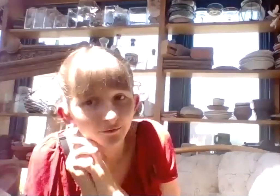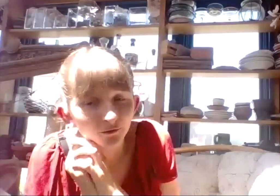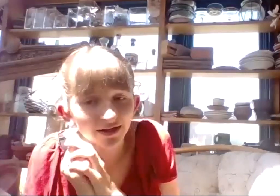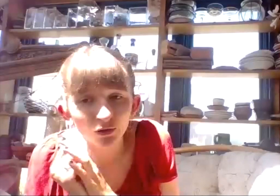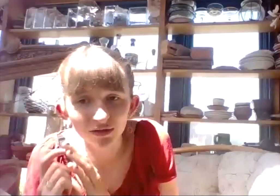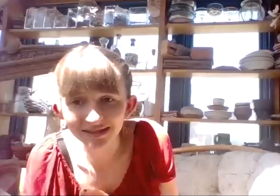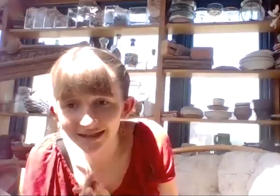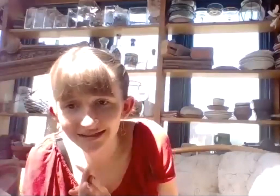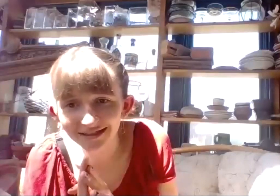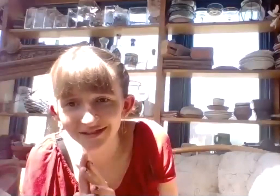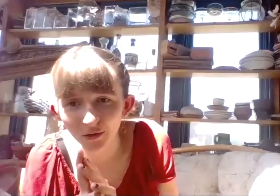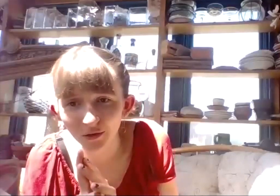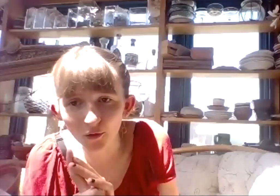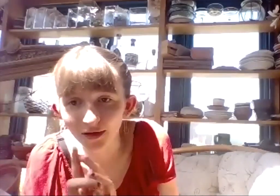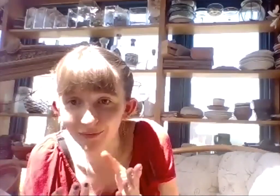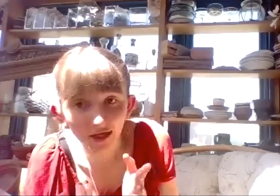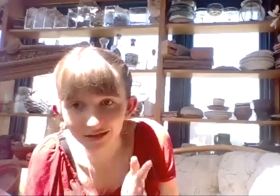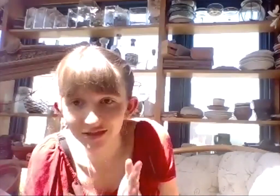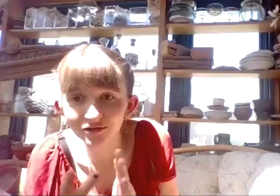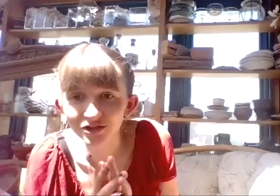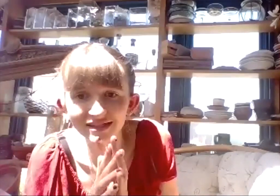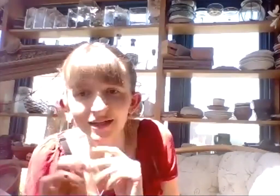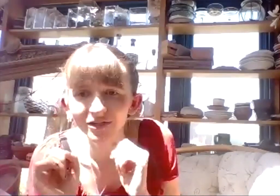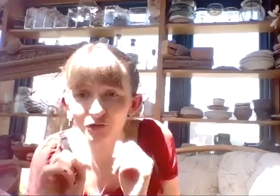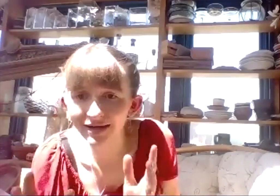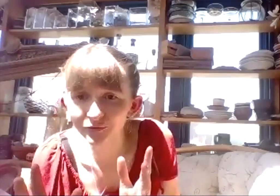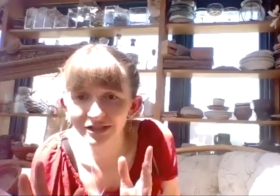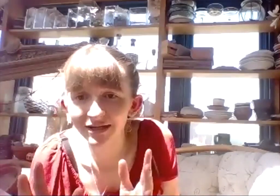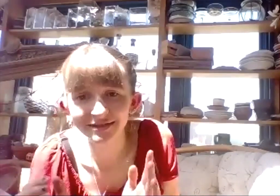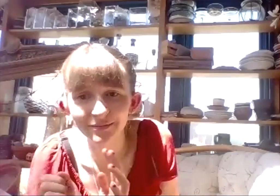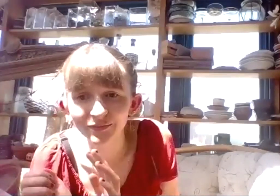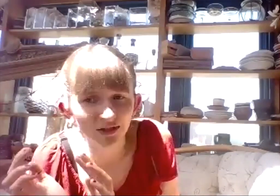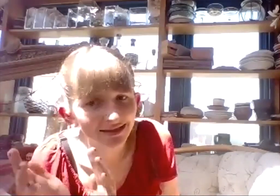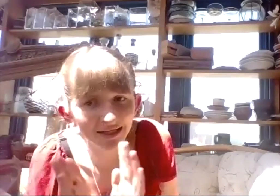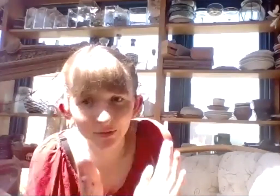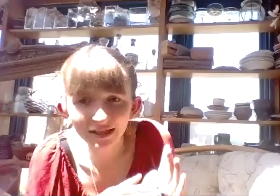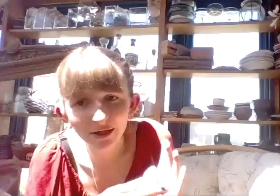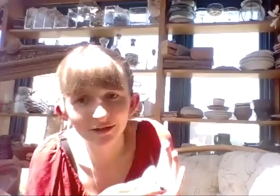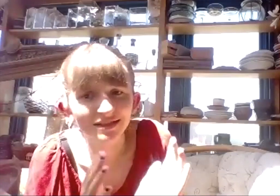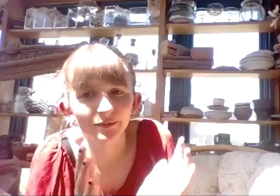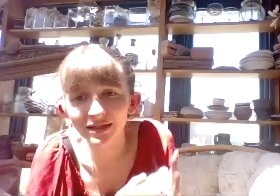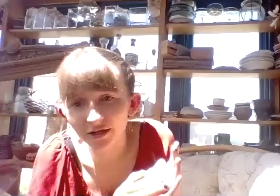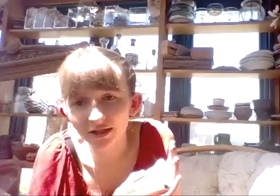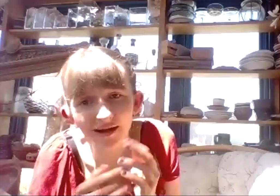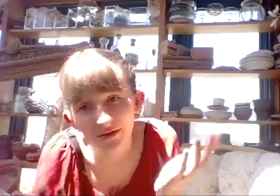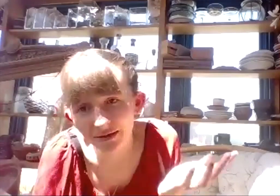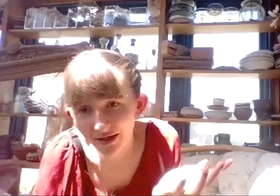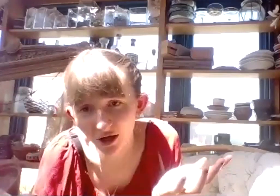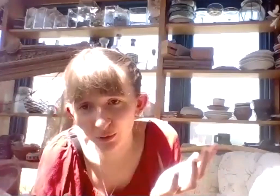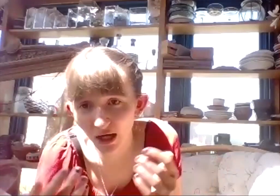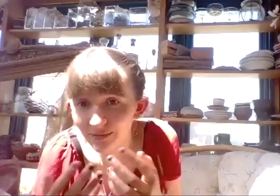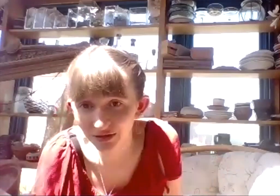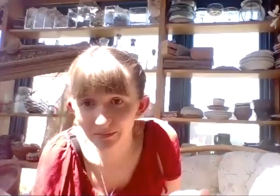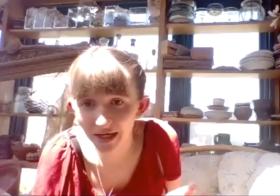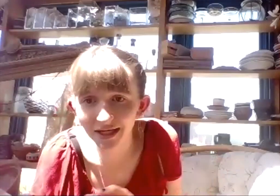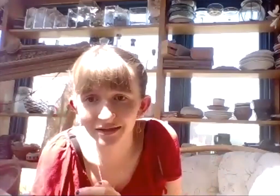if you find a cool scientist or a paleontologist, try to reach out to them, like send them an email, send them a letter, and they might not